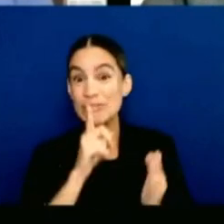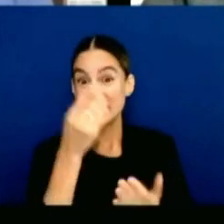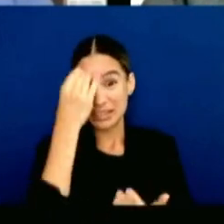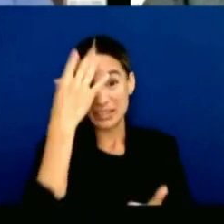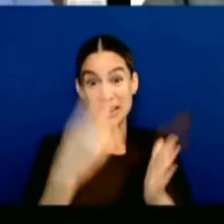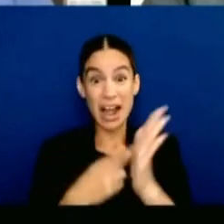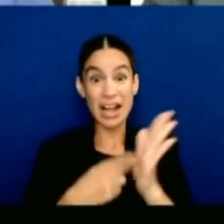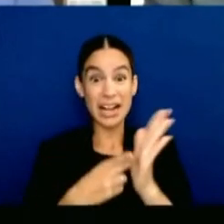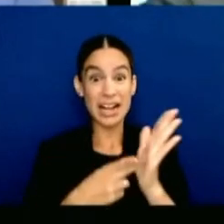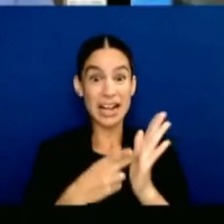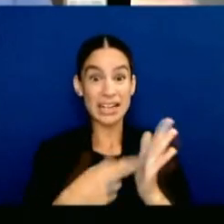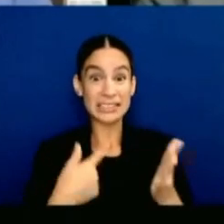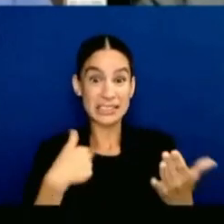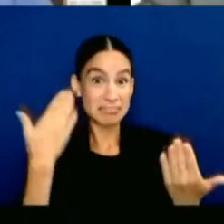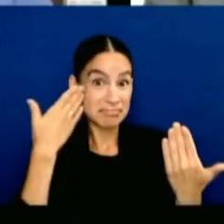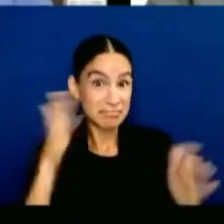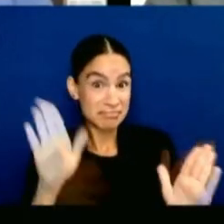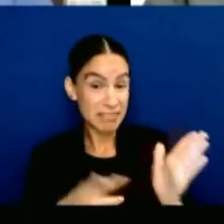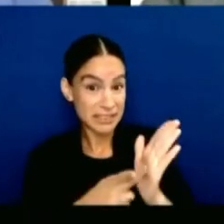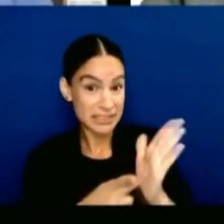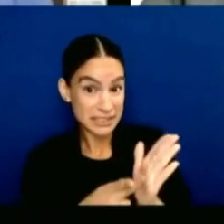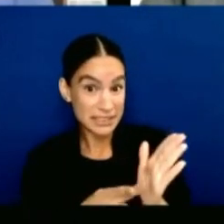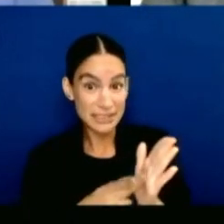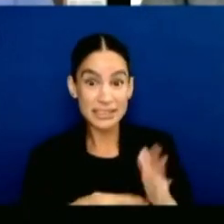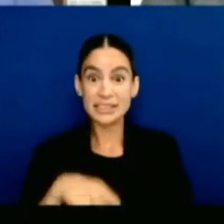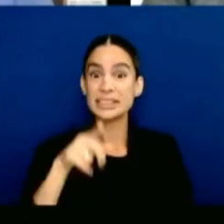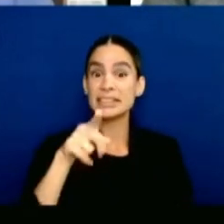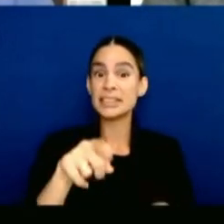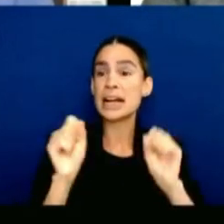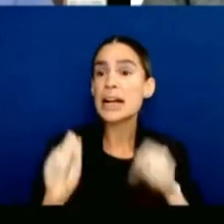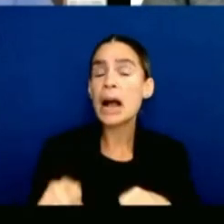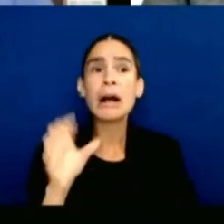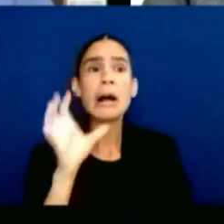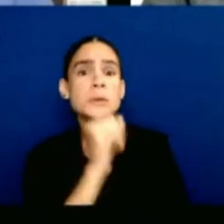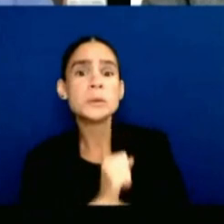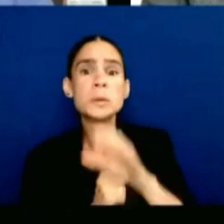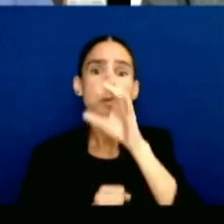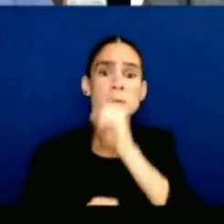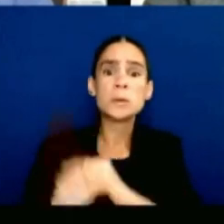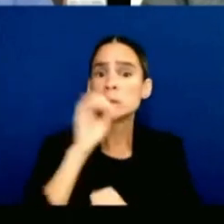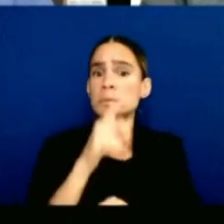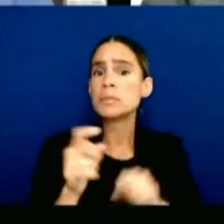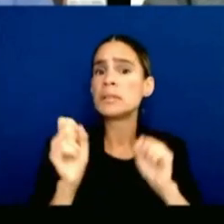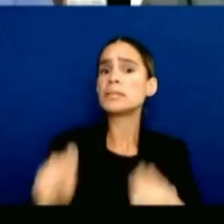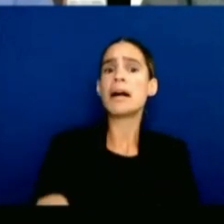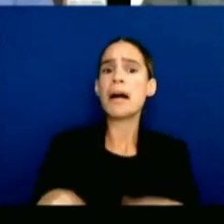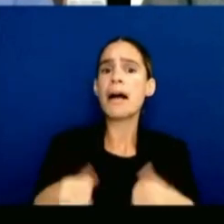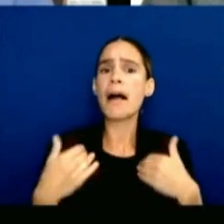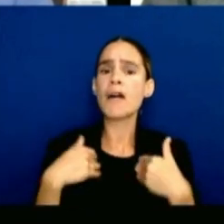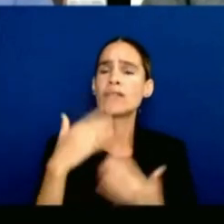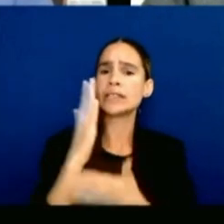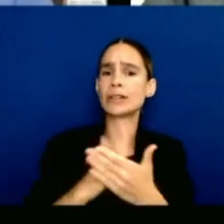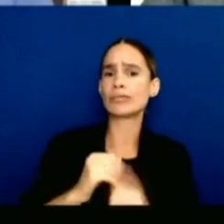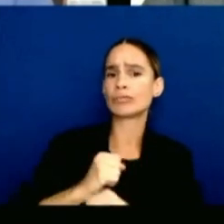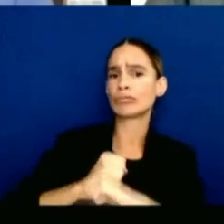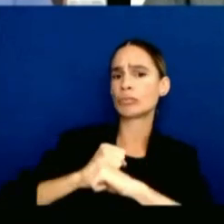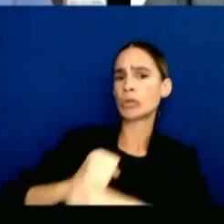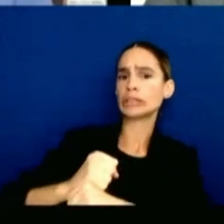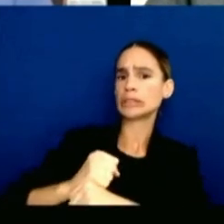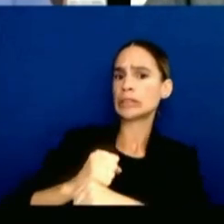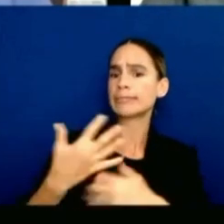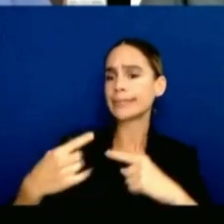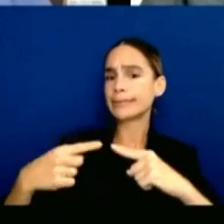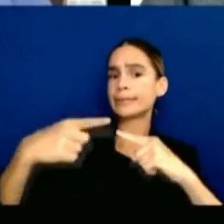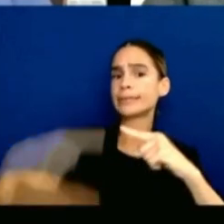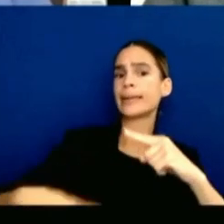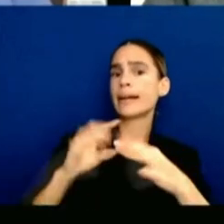going to get protection at least to take us through this cycle. When you look at natural infection, it's anywhere between 6 months to a year.